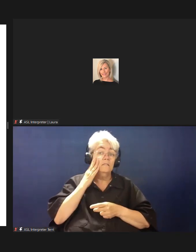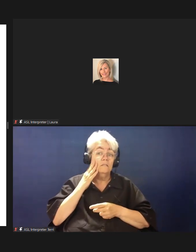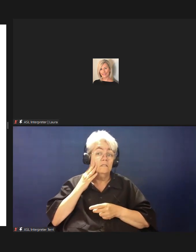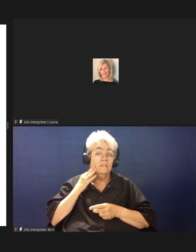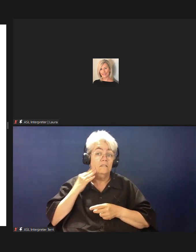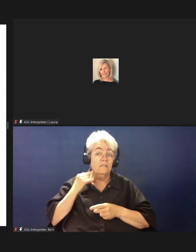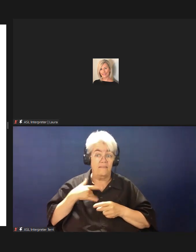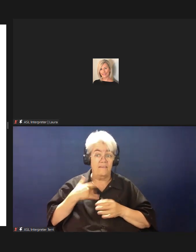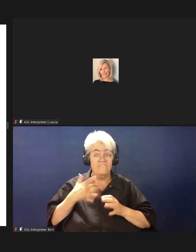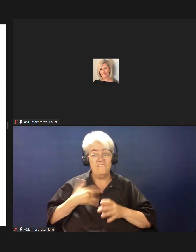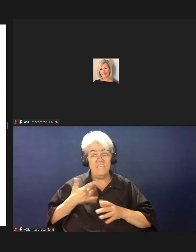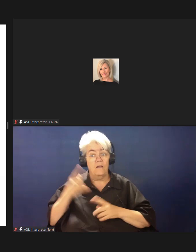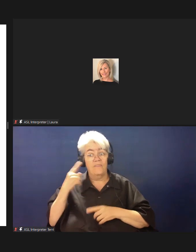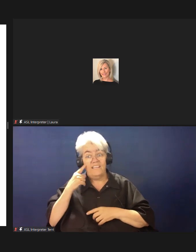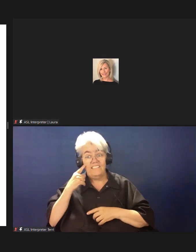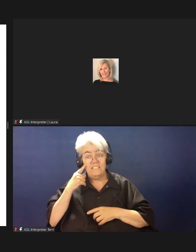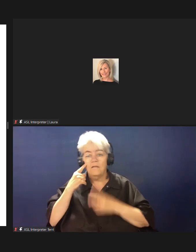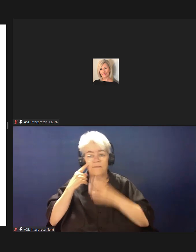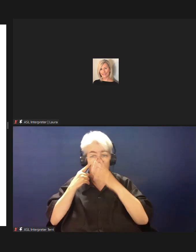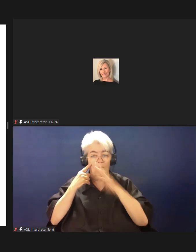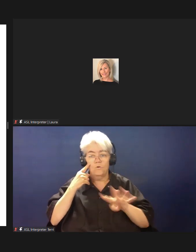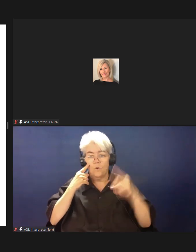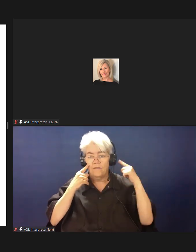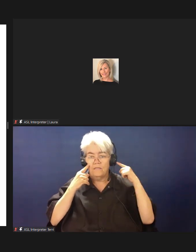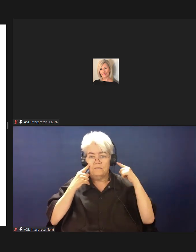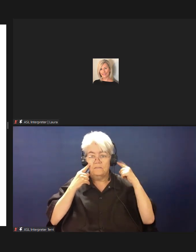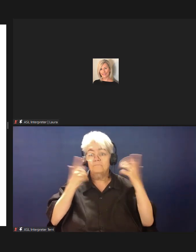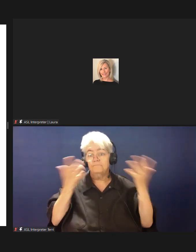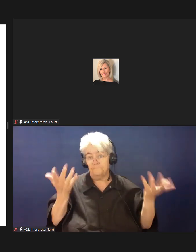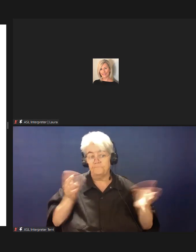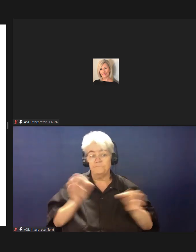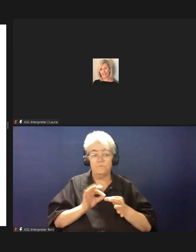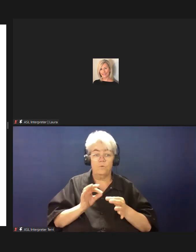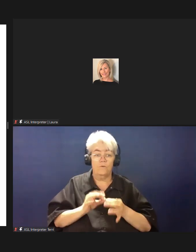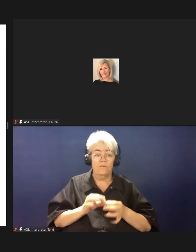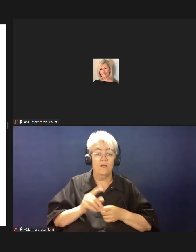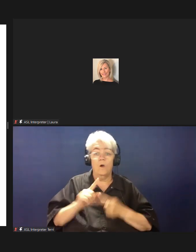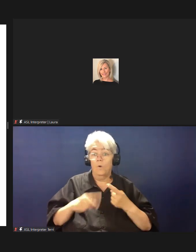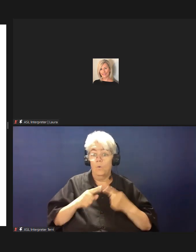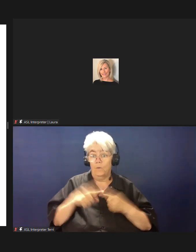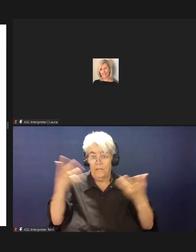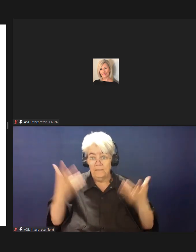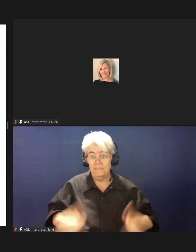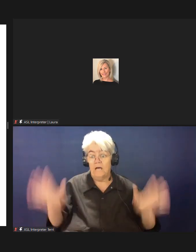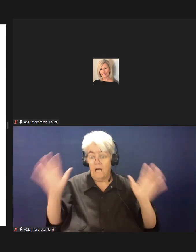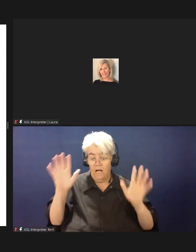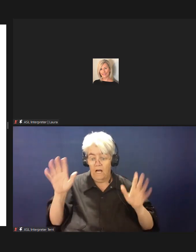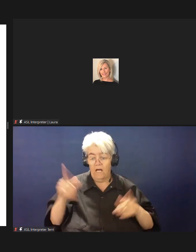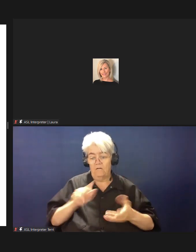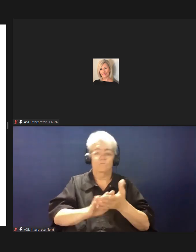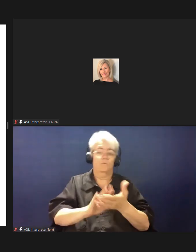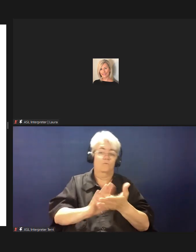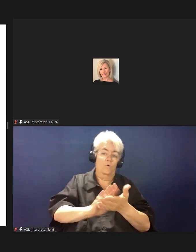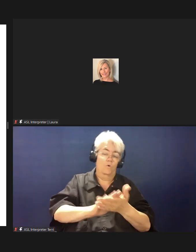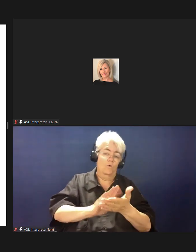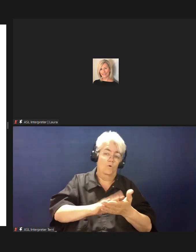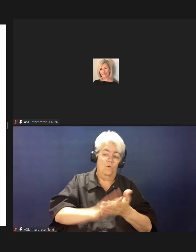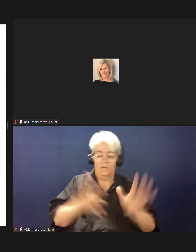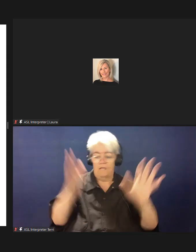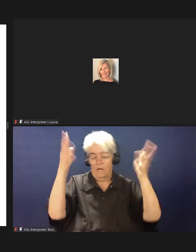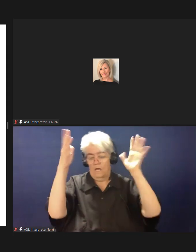the sensation in their ear. Now, once complete, reward the child with praise, and if